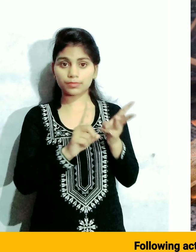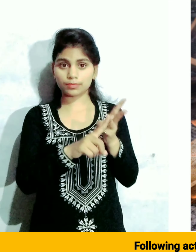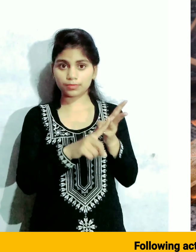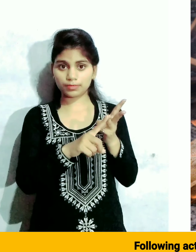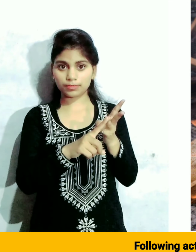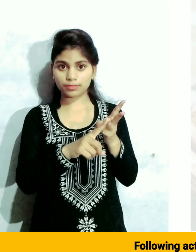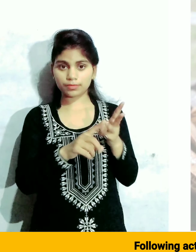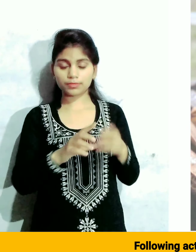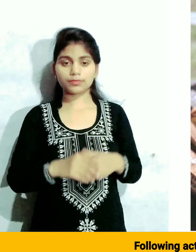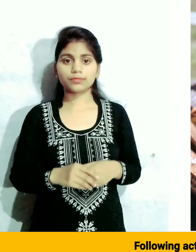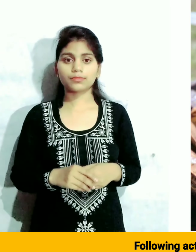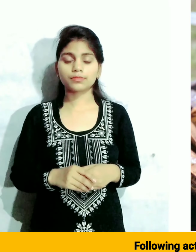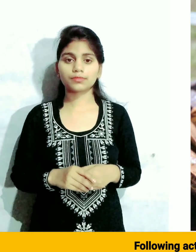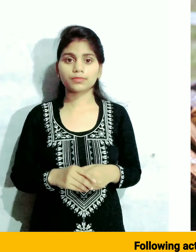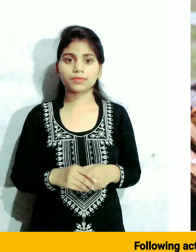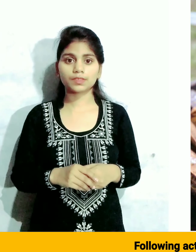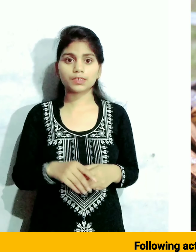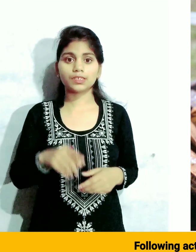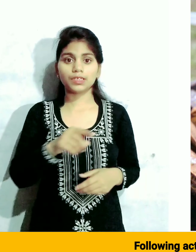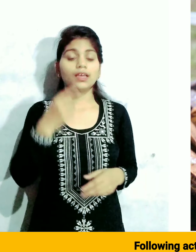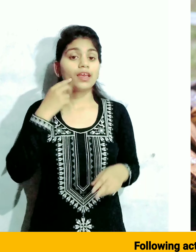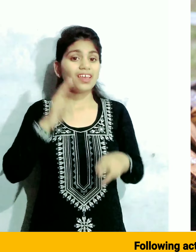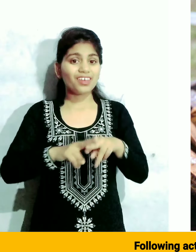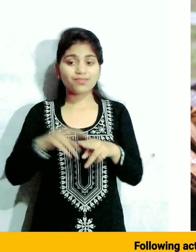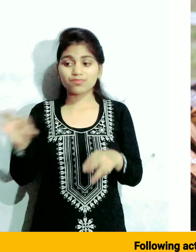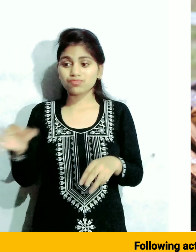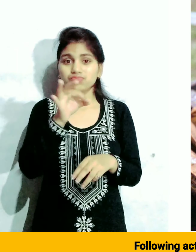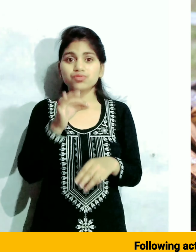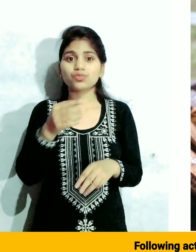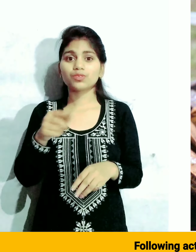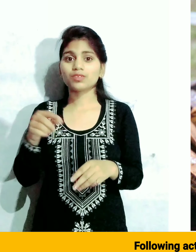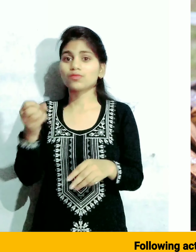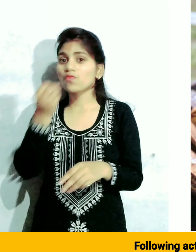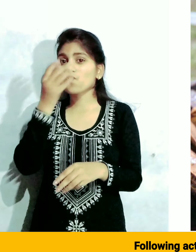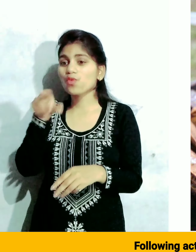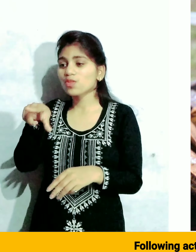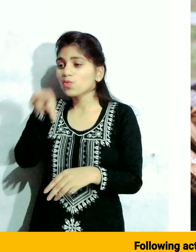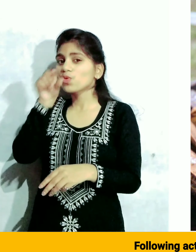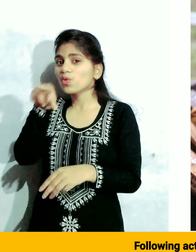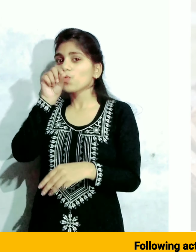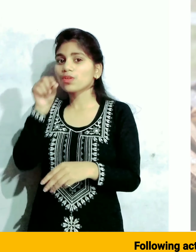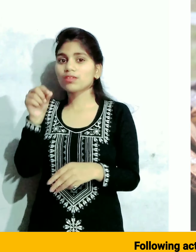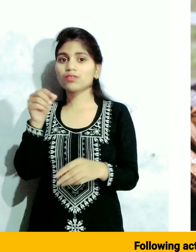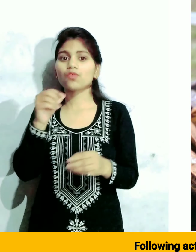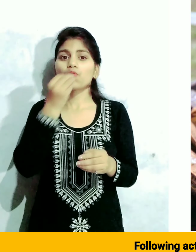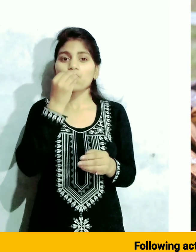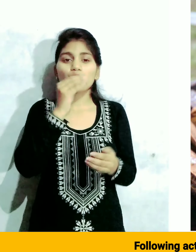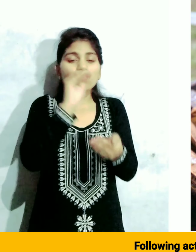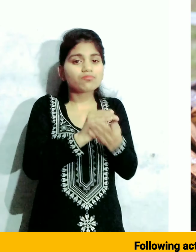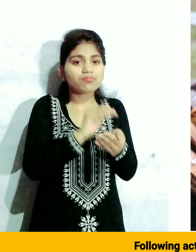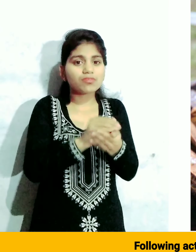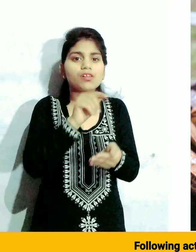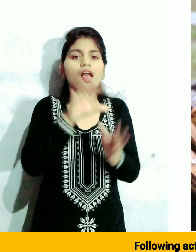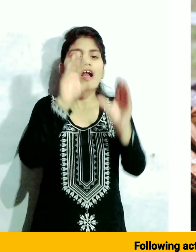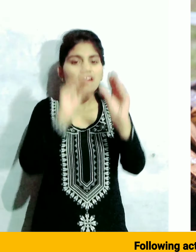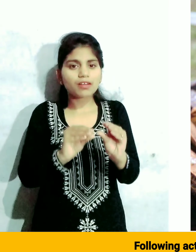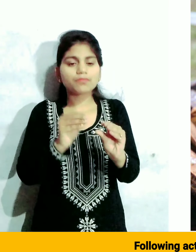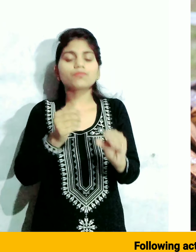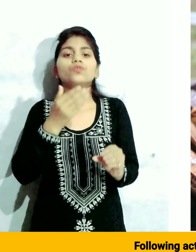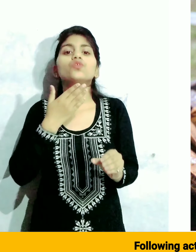Number 3. Fed sugar solution to the colonies if food reserves are